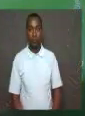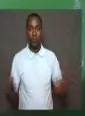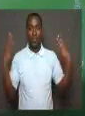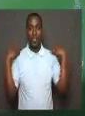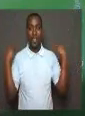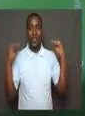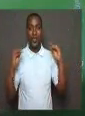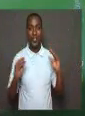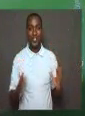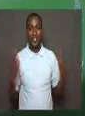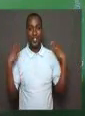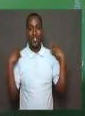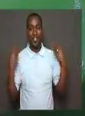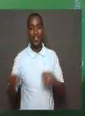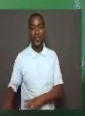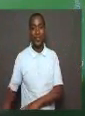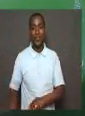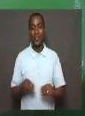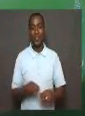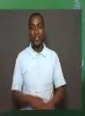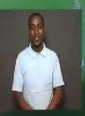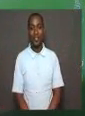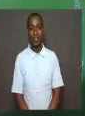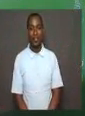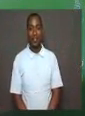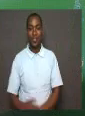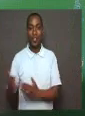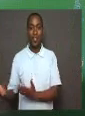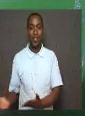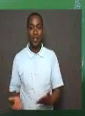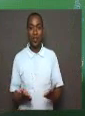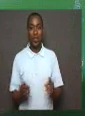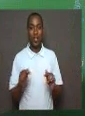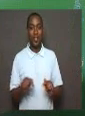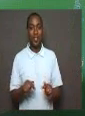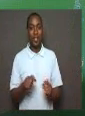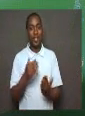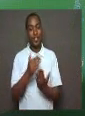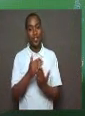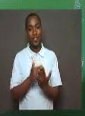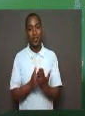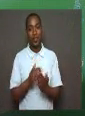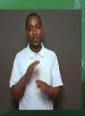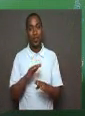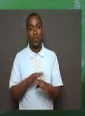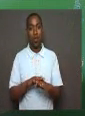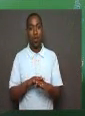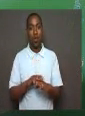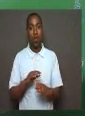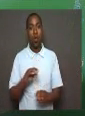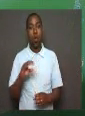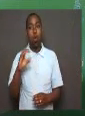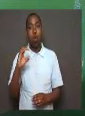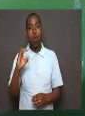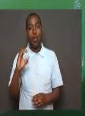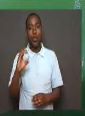Hello, teacher. Hello, students. Welcome to today's lesson on the components